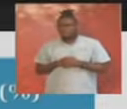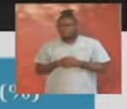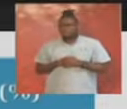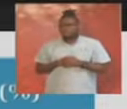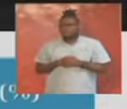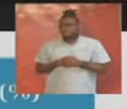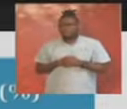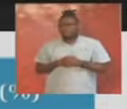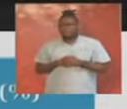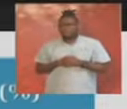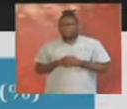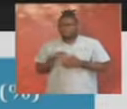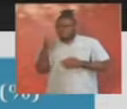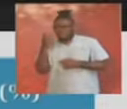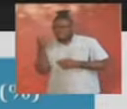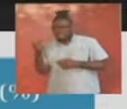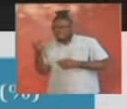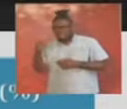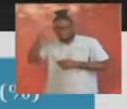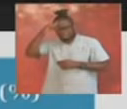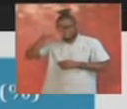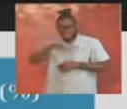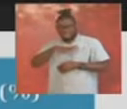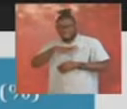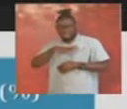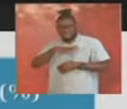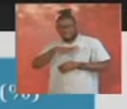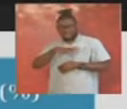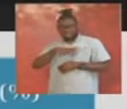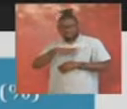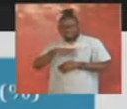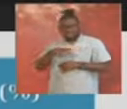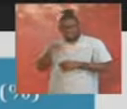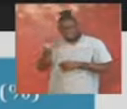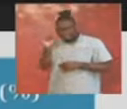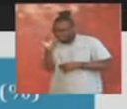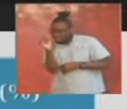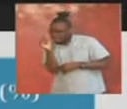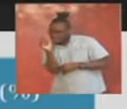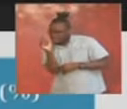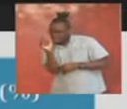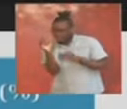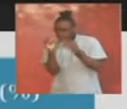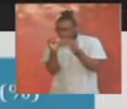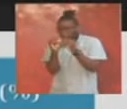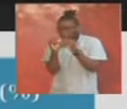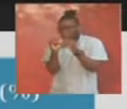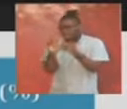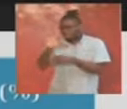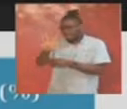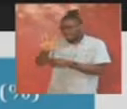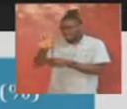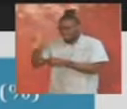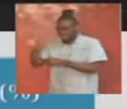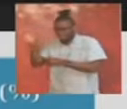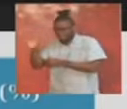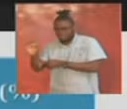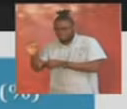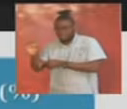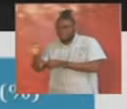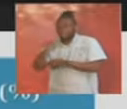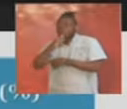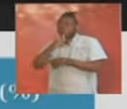noticed that the proportion of males was only slightly higher at 51% compared to